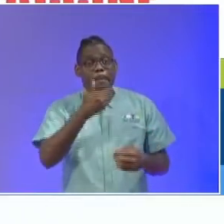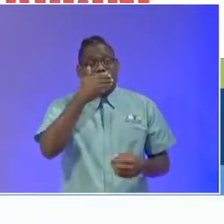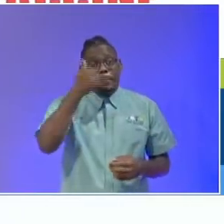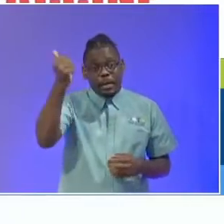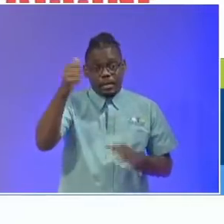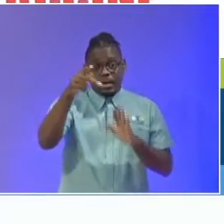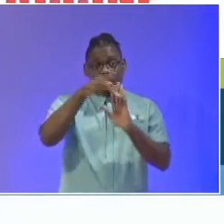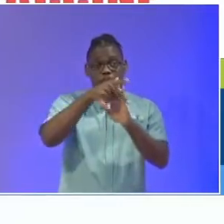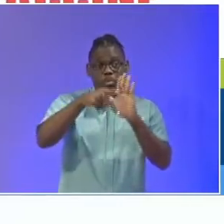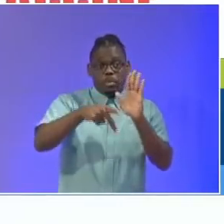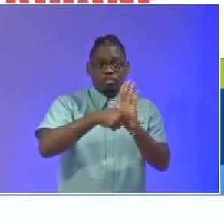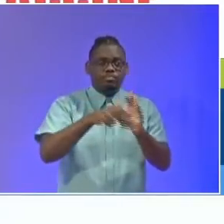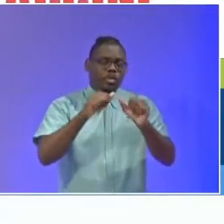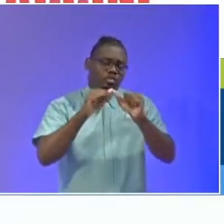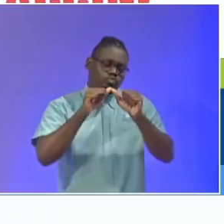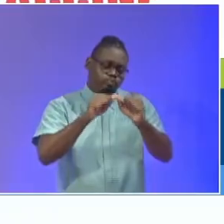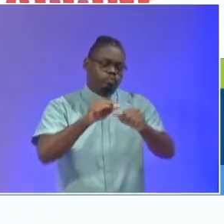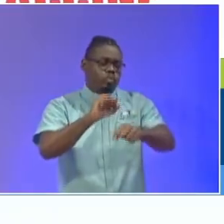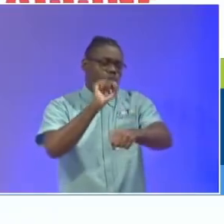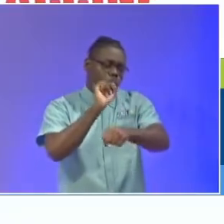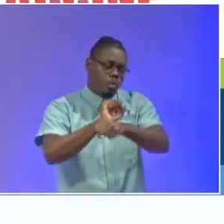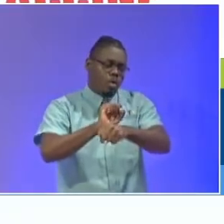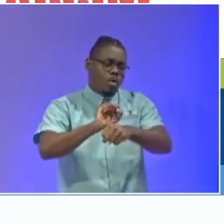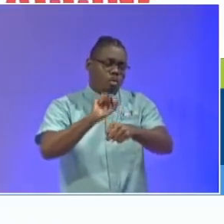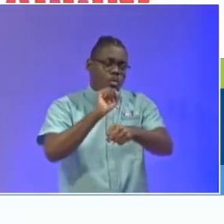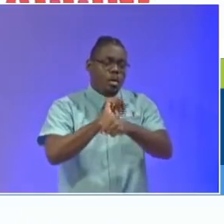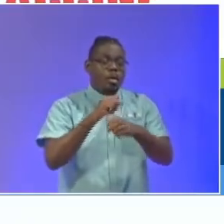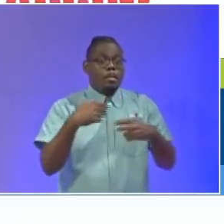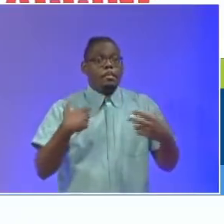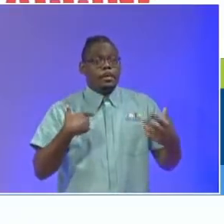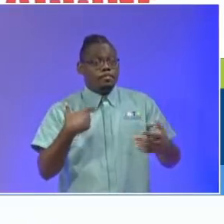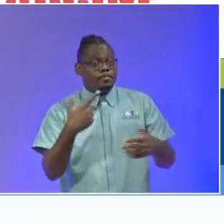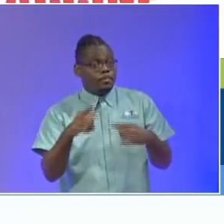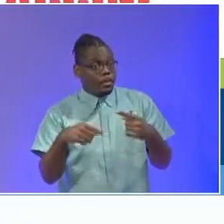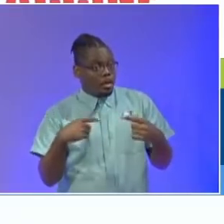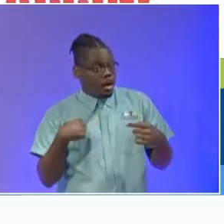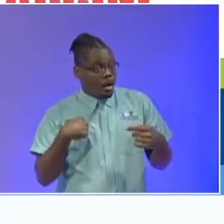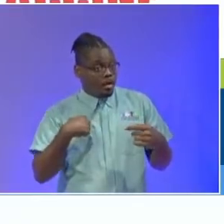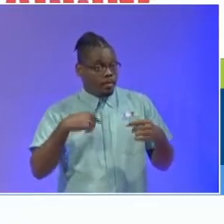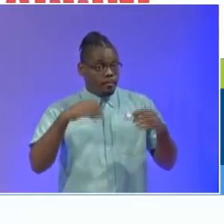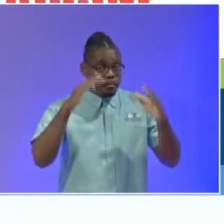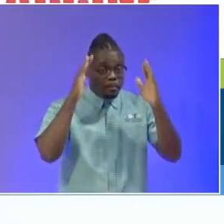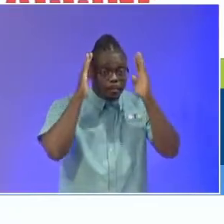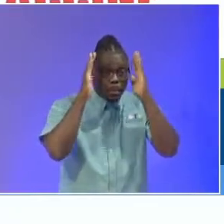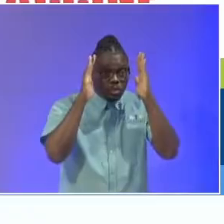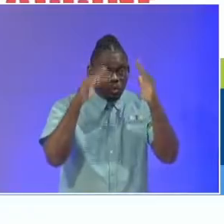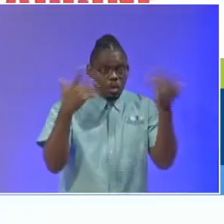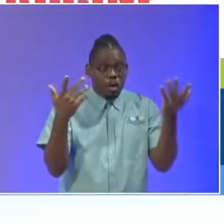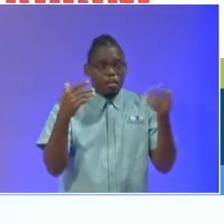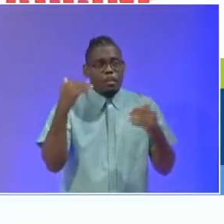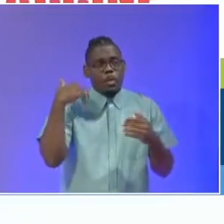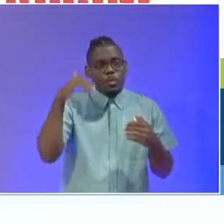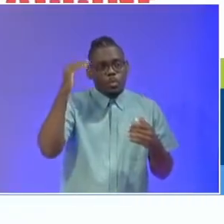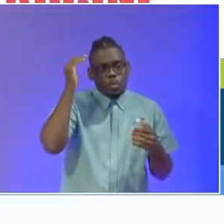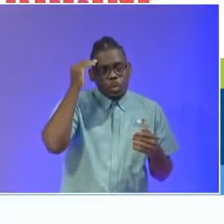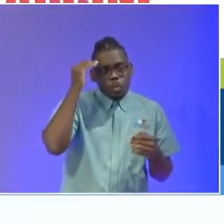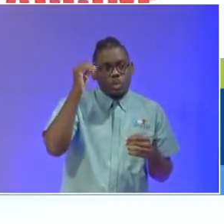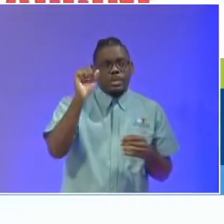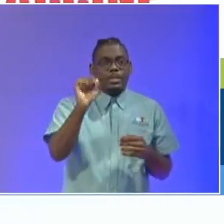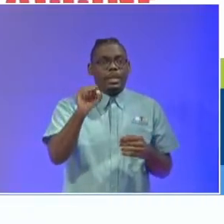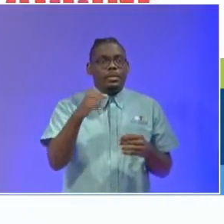that we are unaware of, but as usual, we ask people to come out and donate